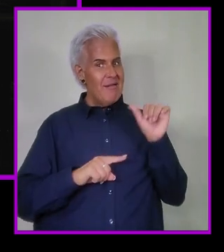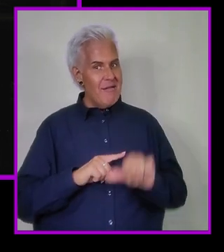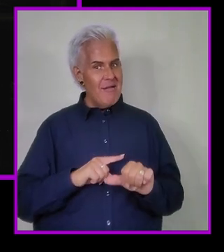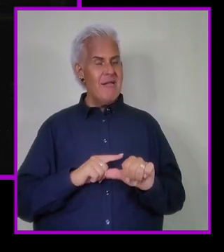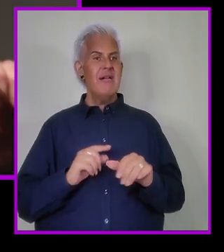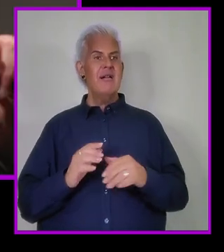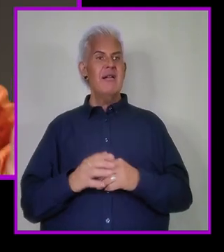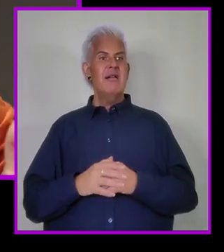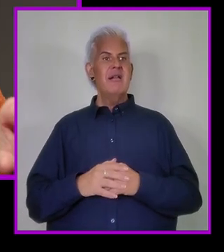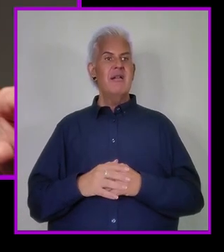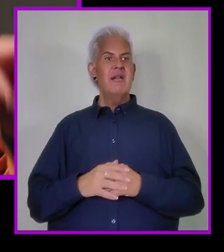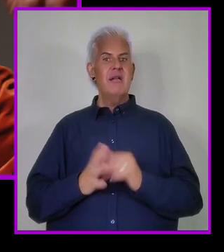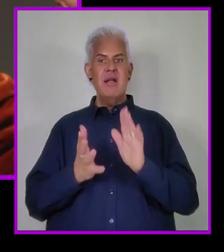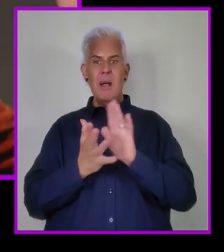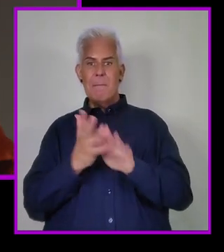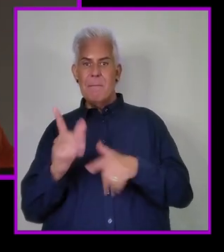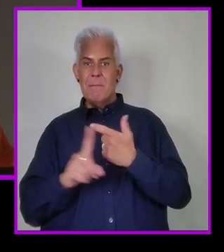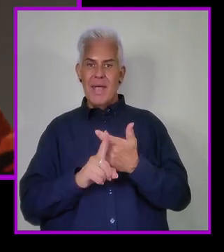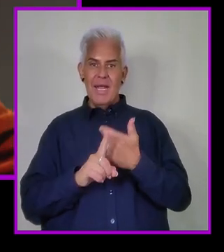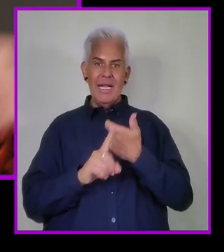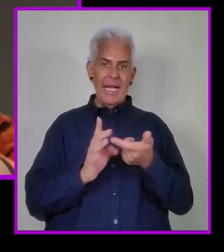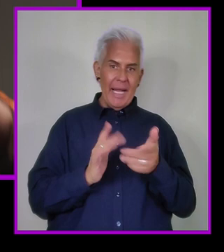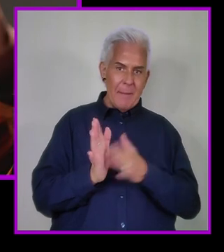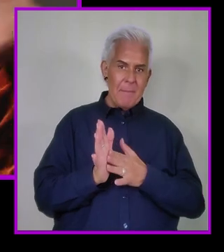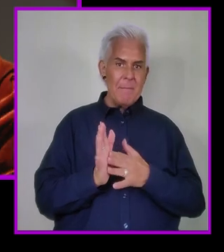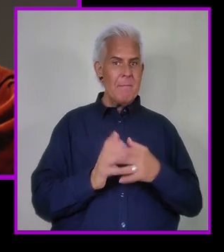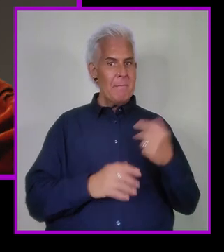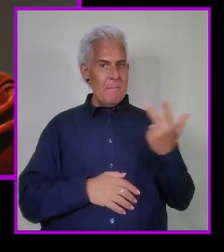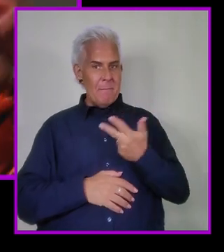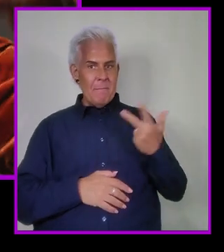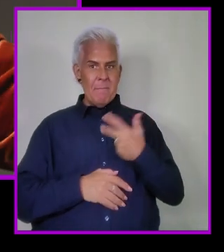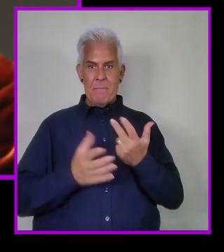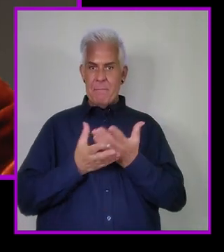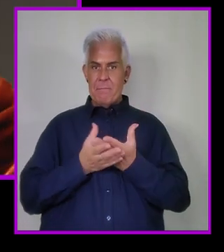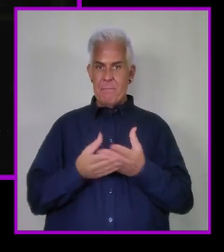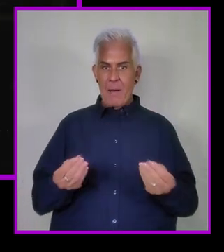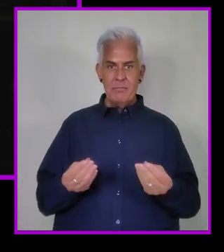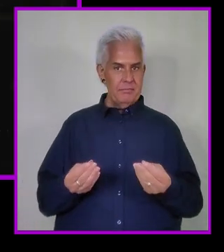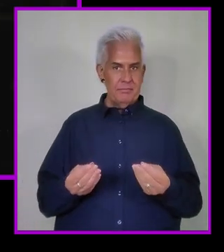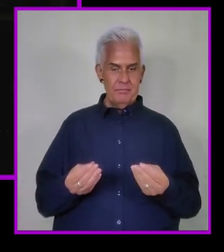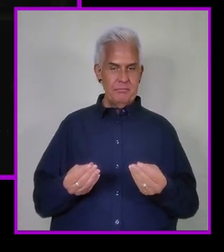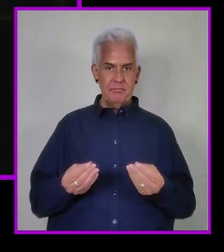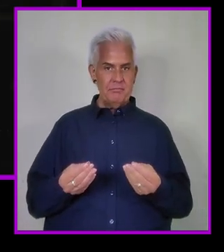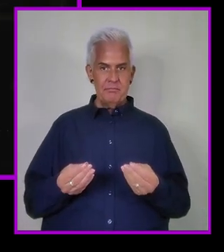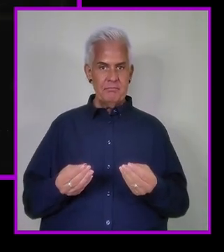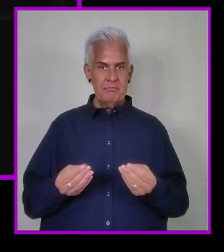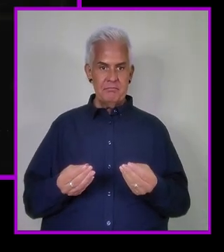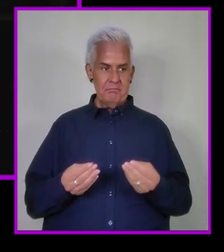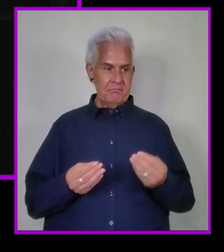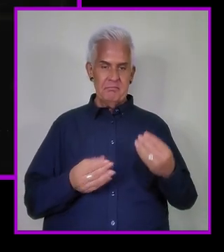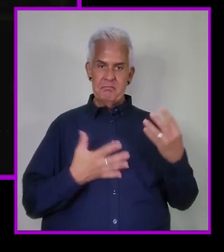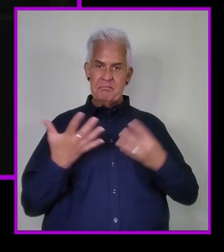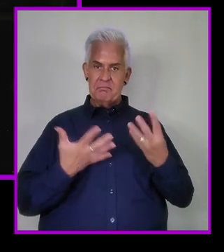moment, Mick and Kim and I all kind of disappeared. We had our moment. Yeah. And so the early and then from the